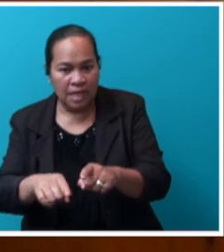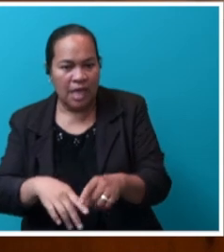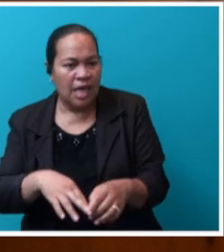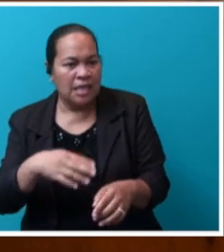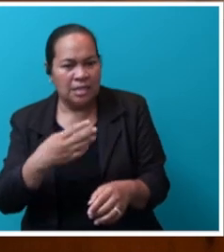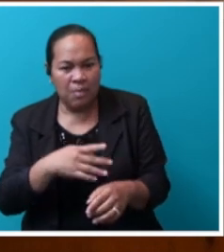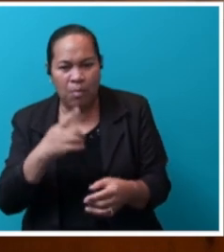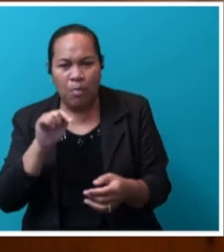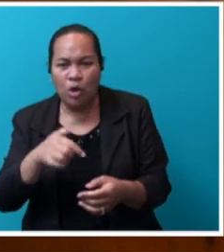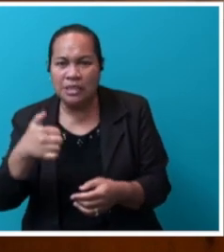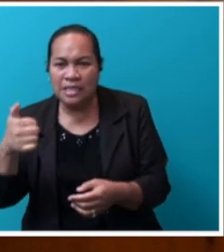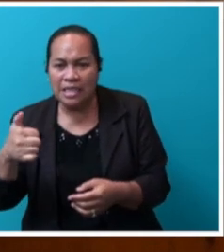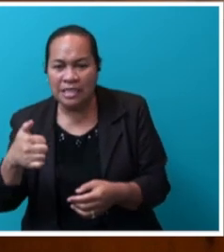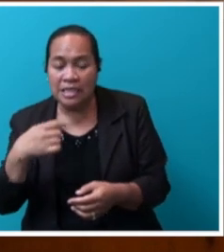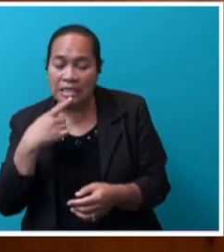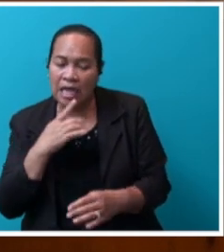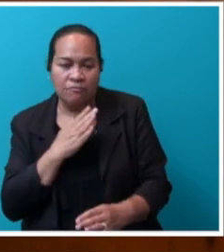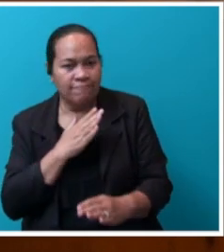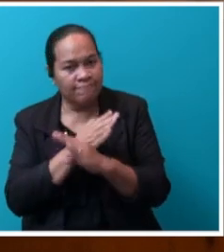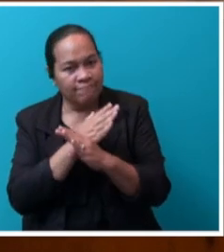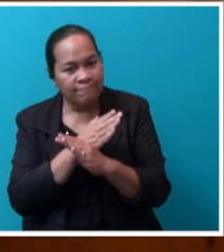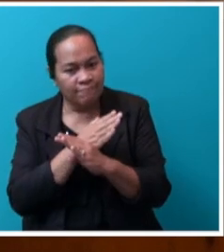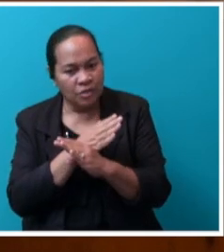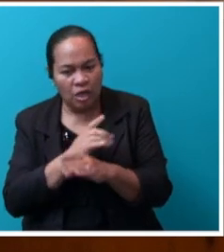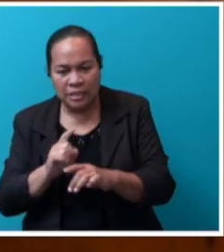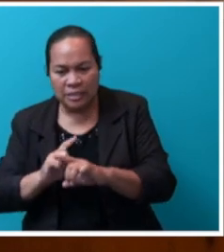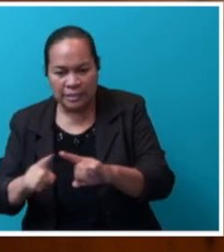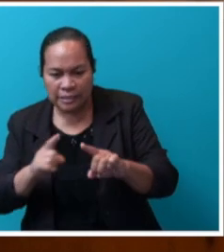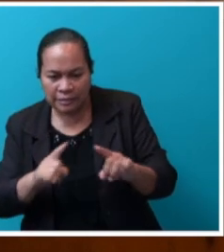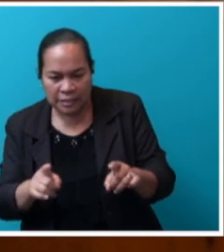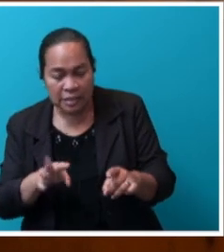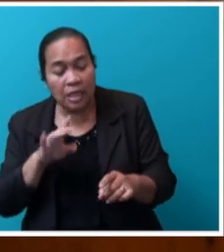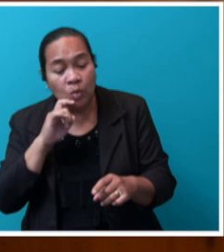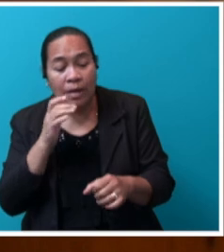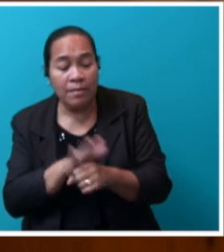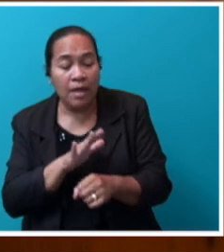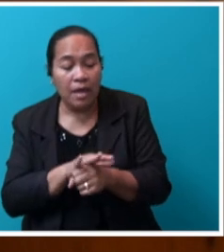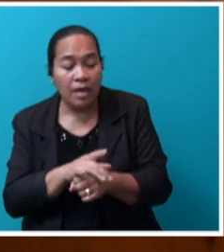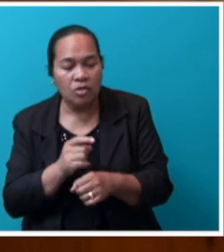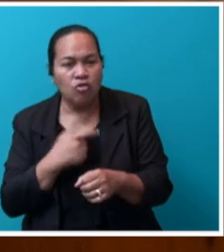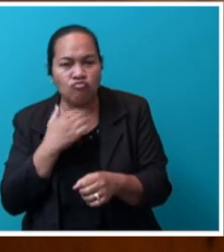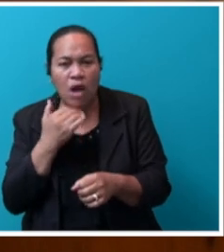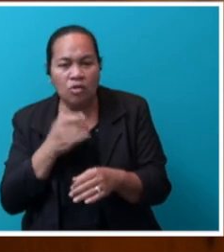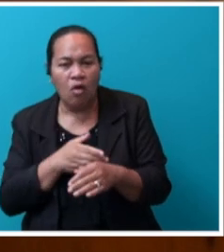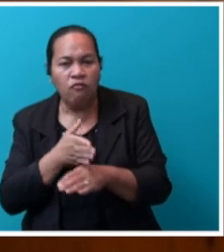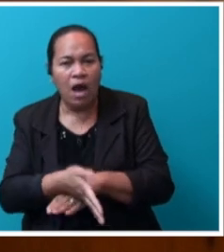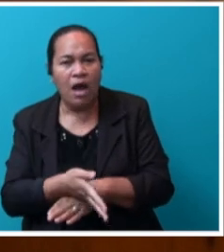which calls for the prohibition of subsidies that lead to overcapacity and